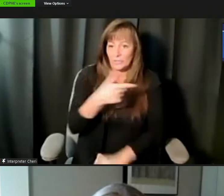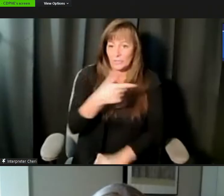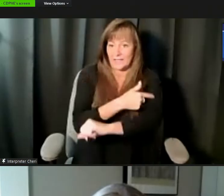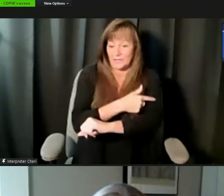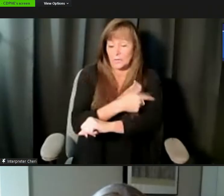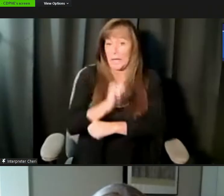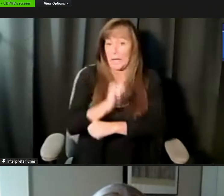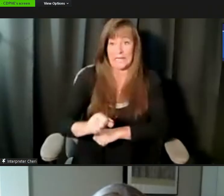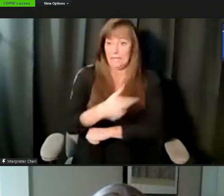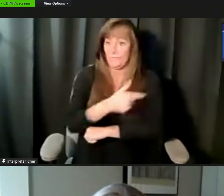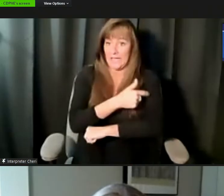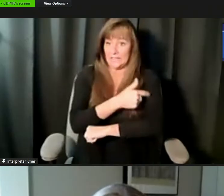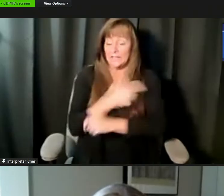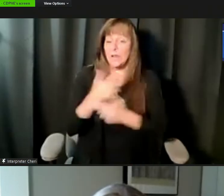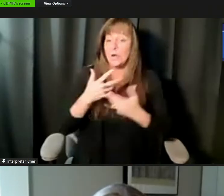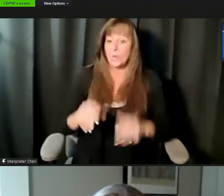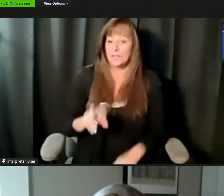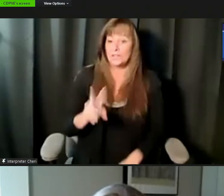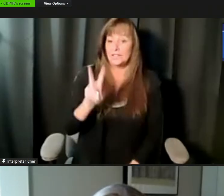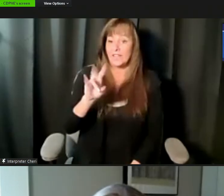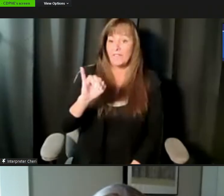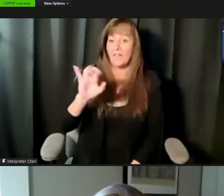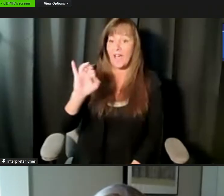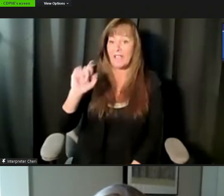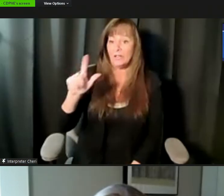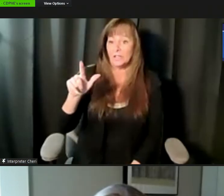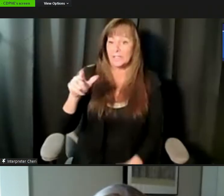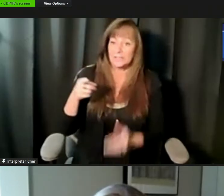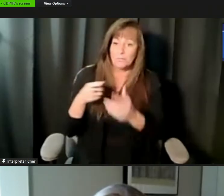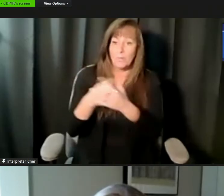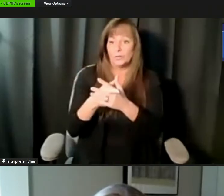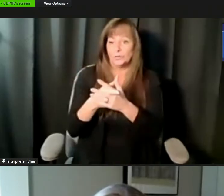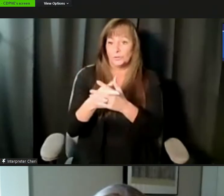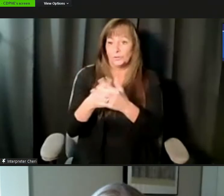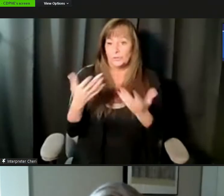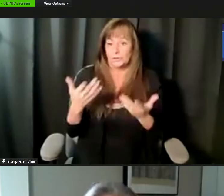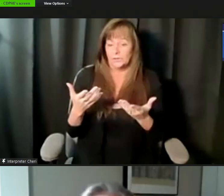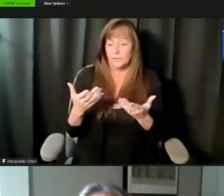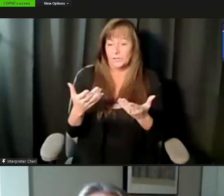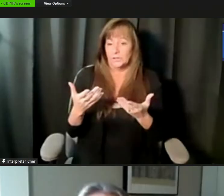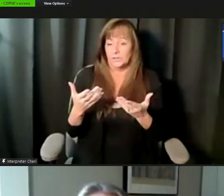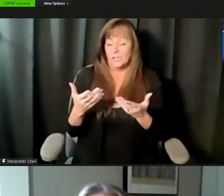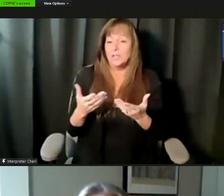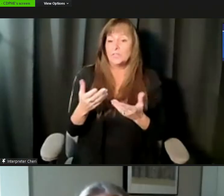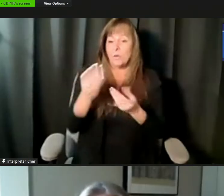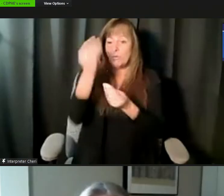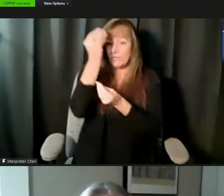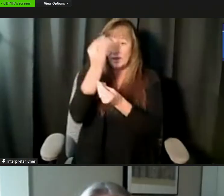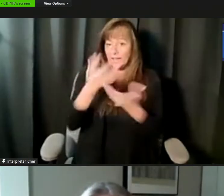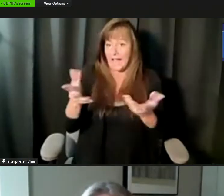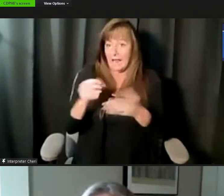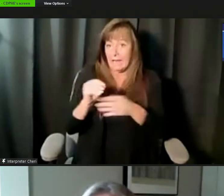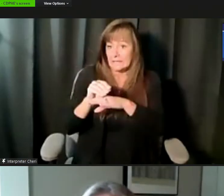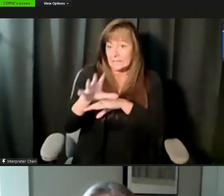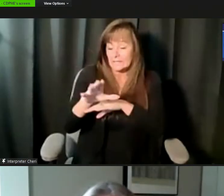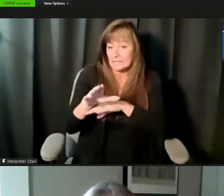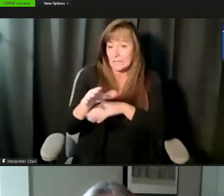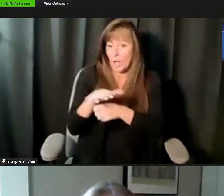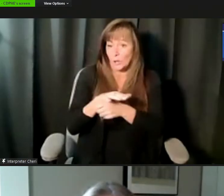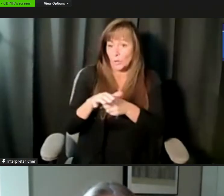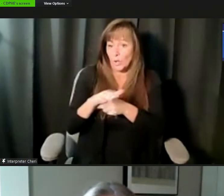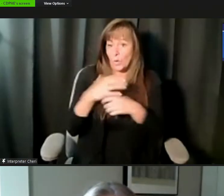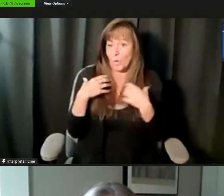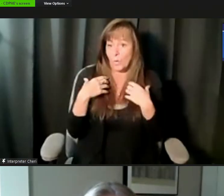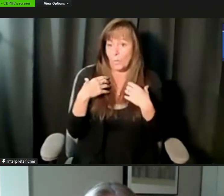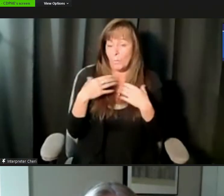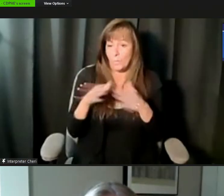the vial is punctured. So the guidance we've been given to local public health agencies is, for